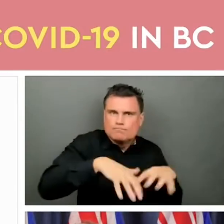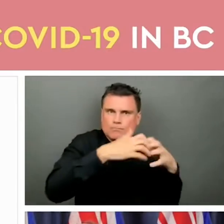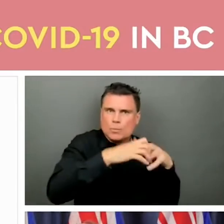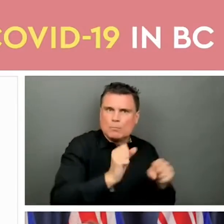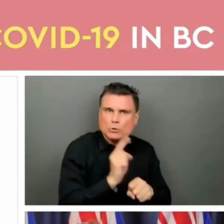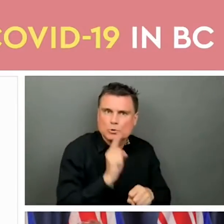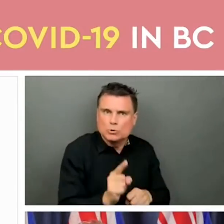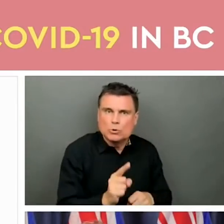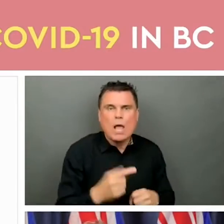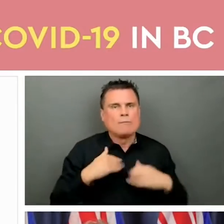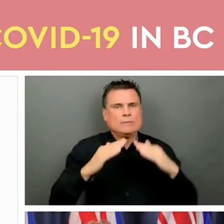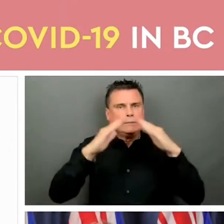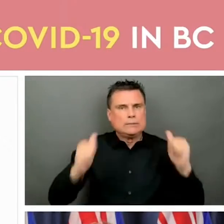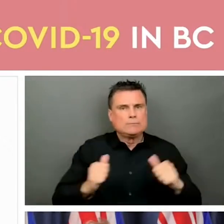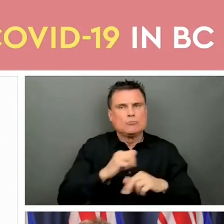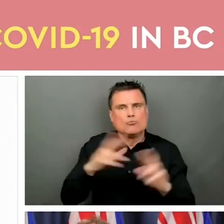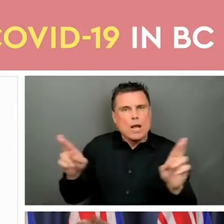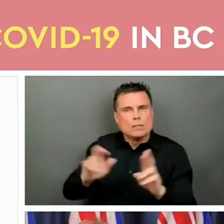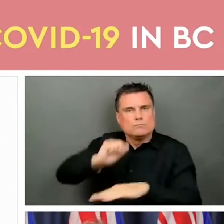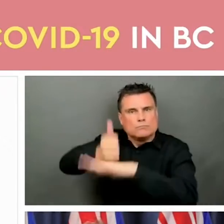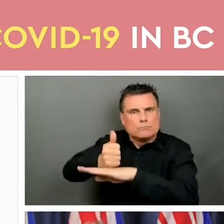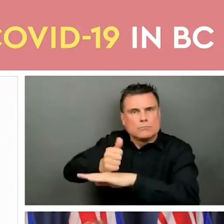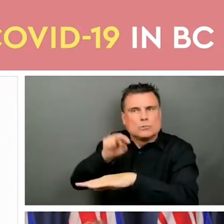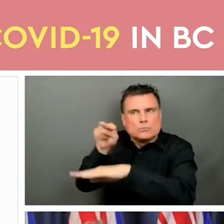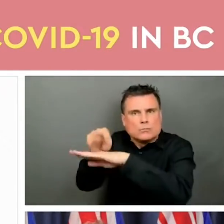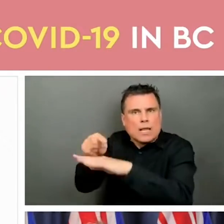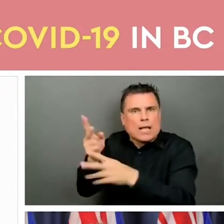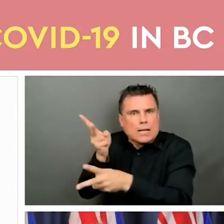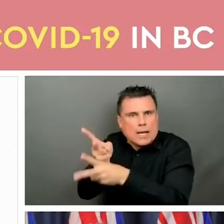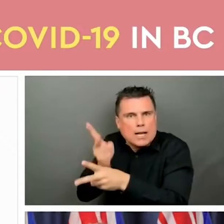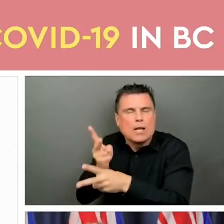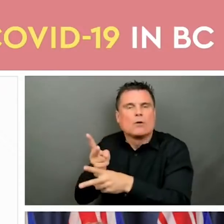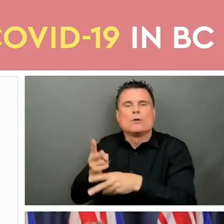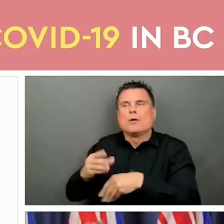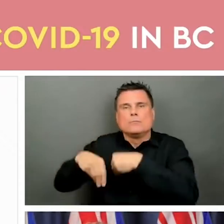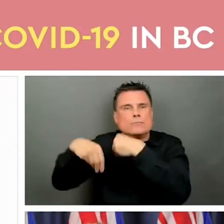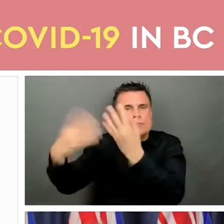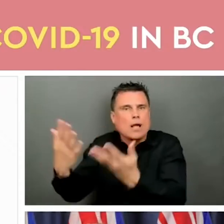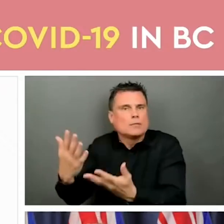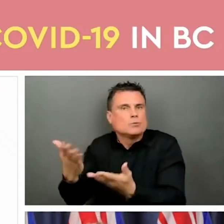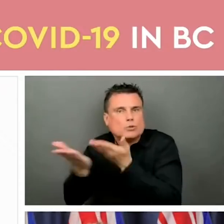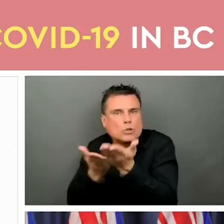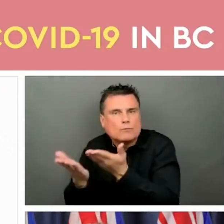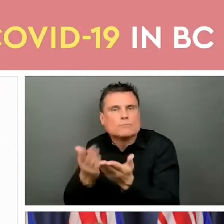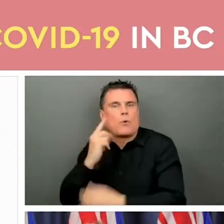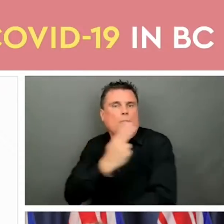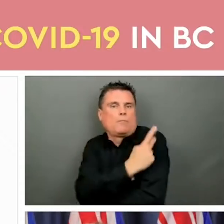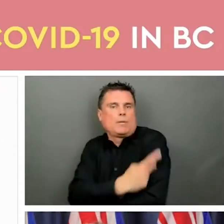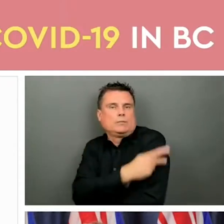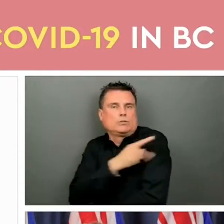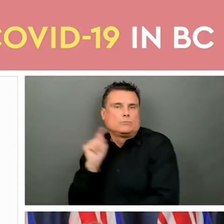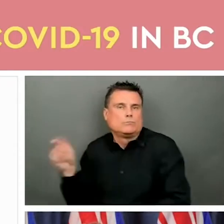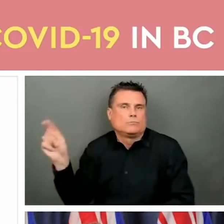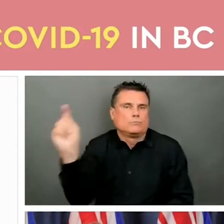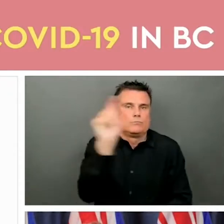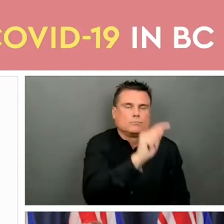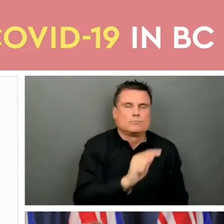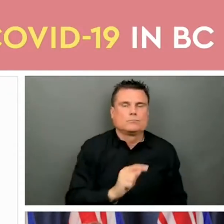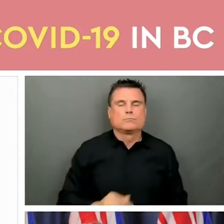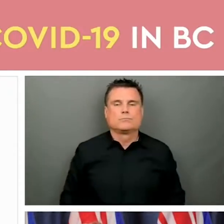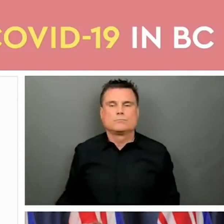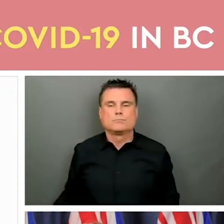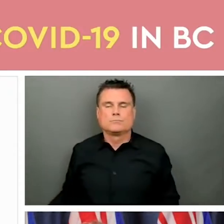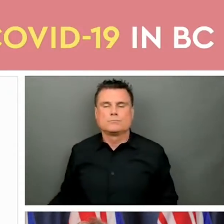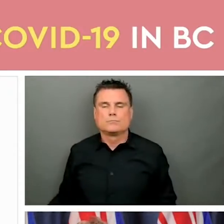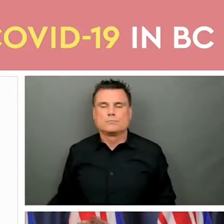Dr. Henry to talk about some of this, but that our current vaccination strategy will further and gradually impact hospitalization